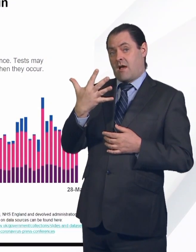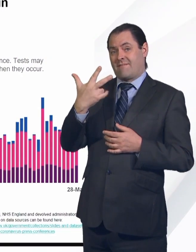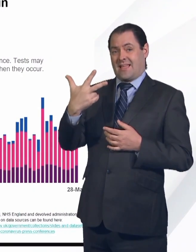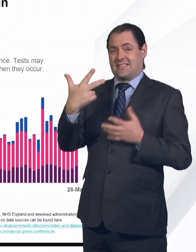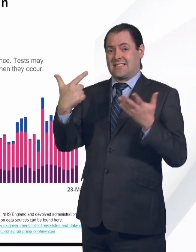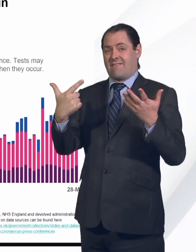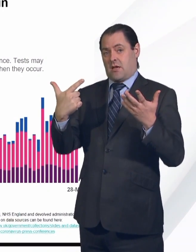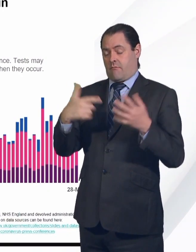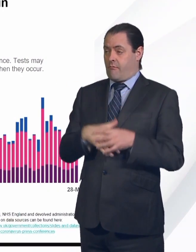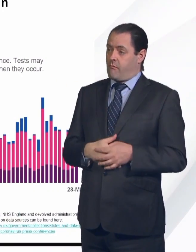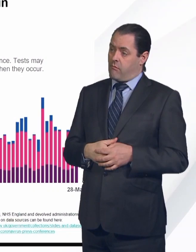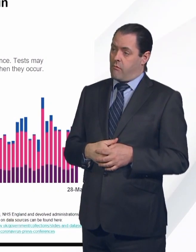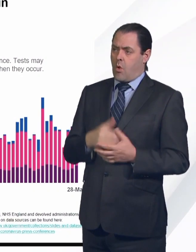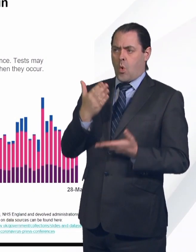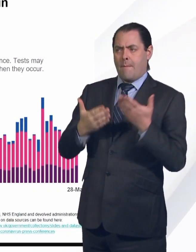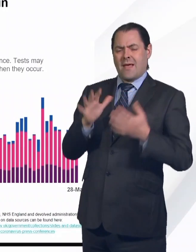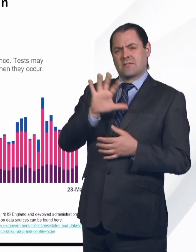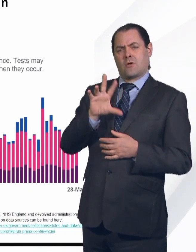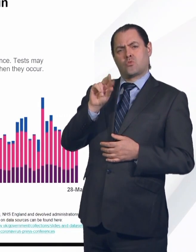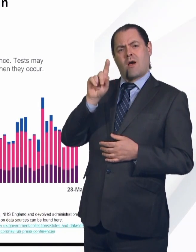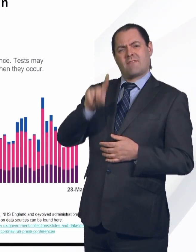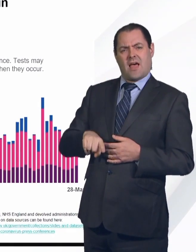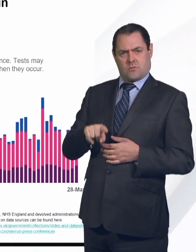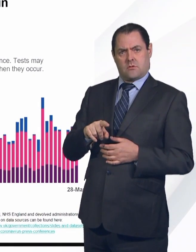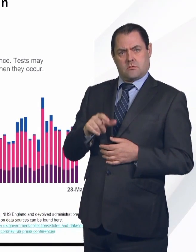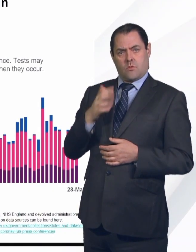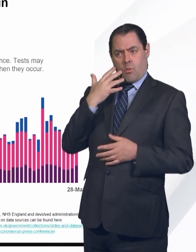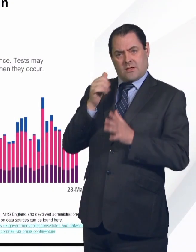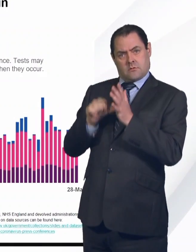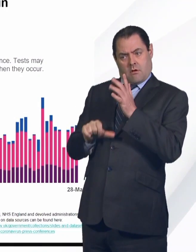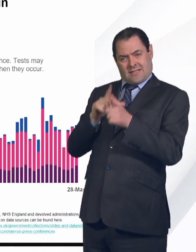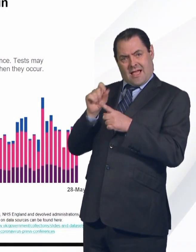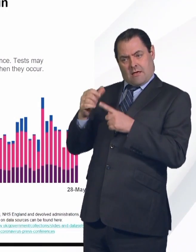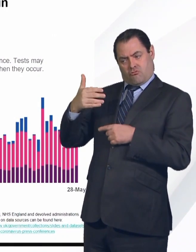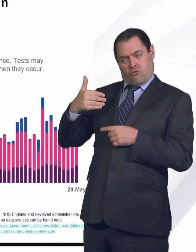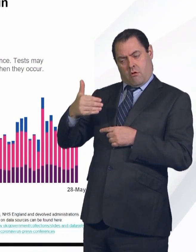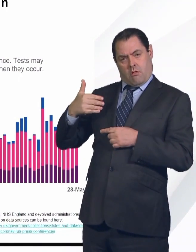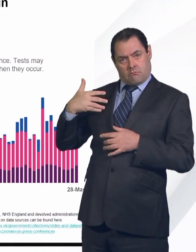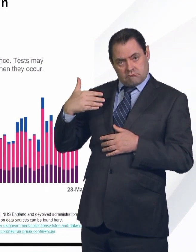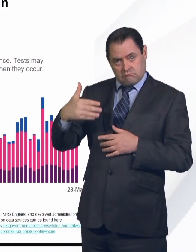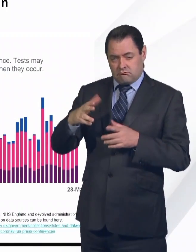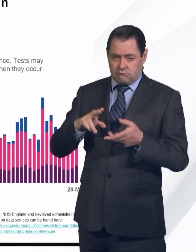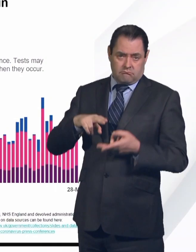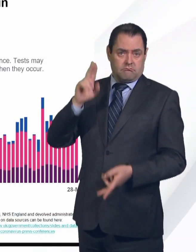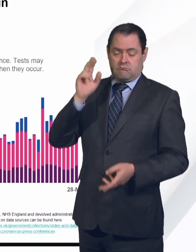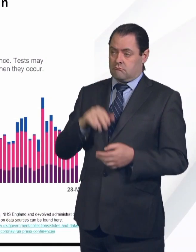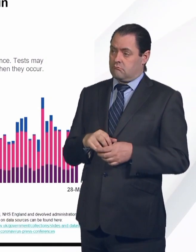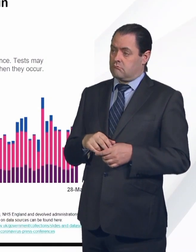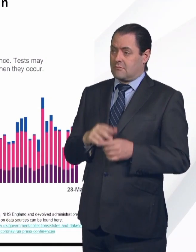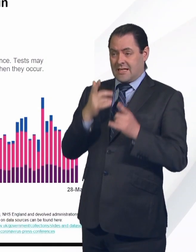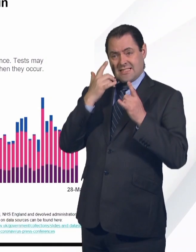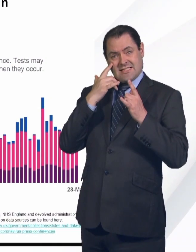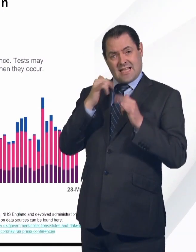119,587 tests compared to around 12,000 at the start of April. Testing capacity has now increased